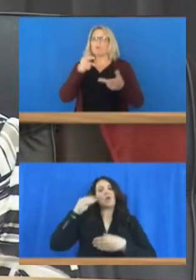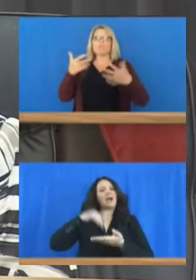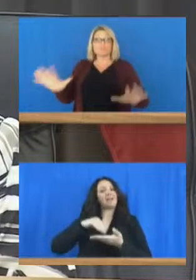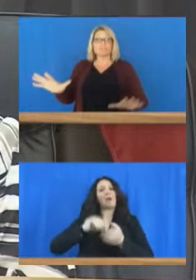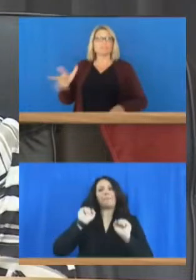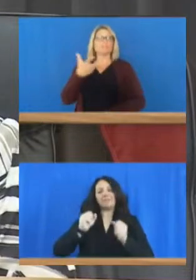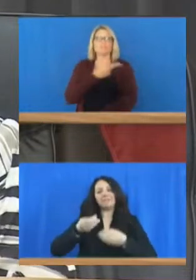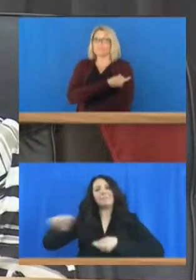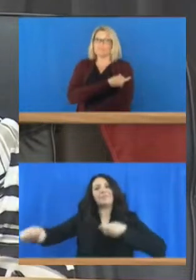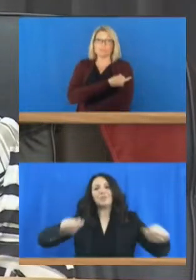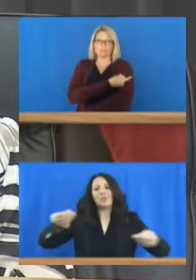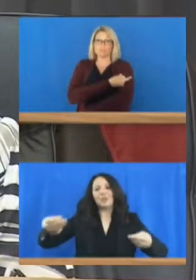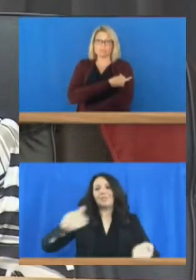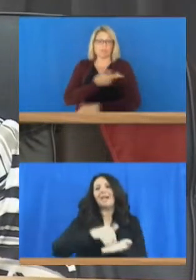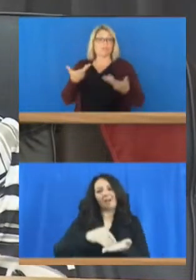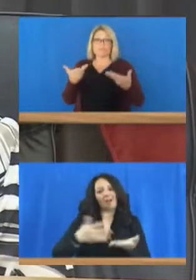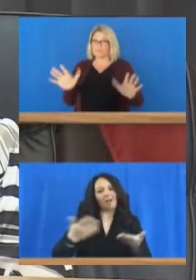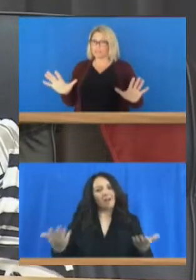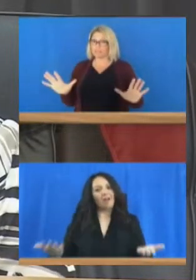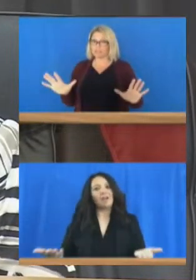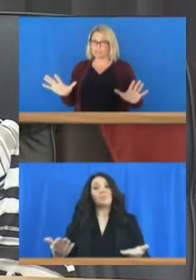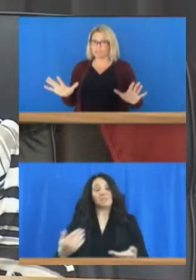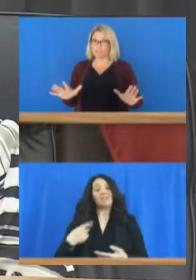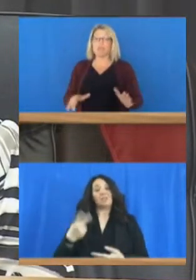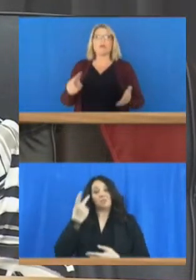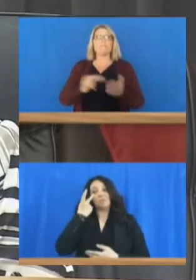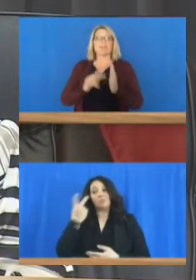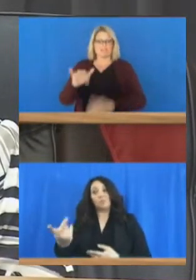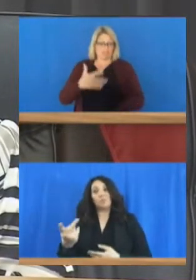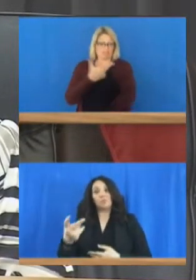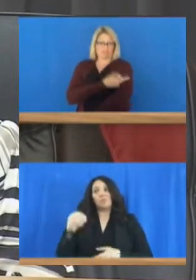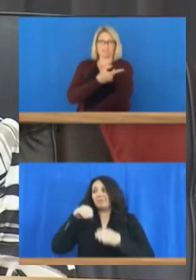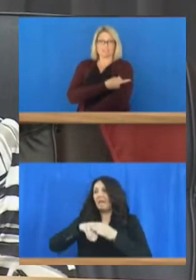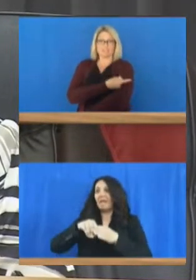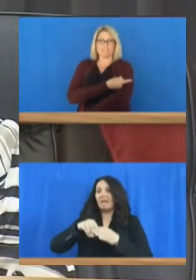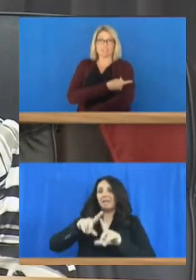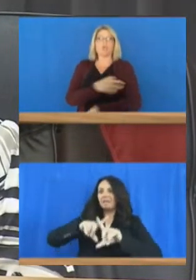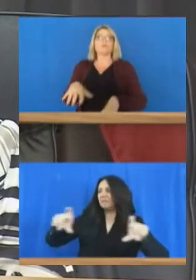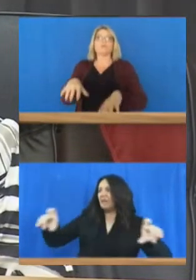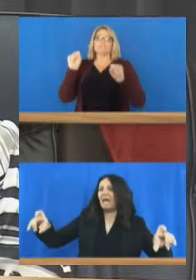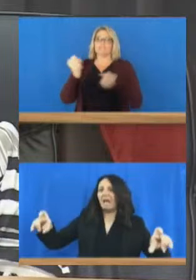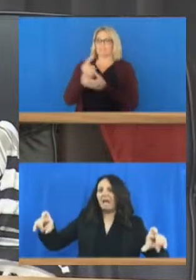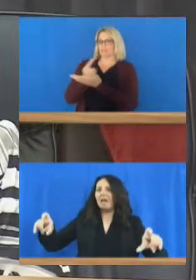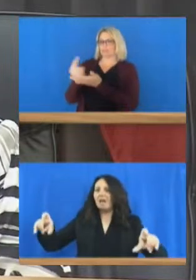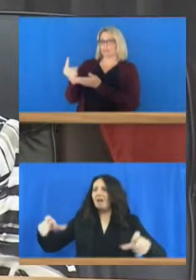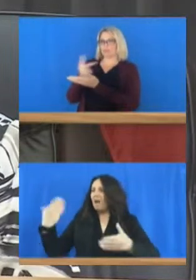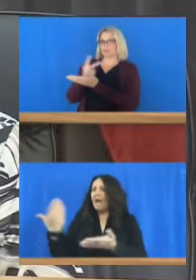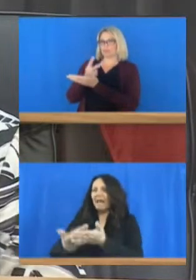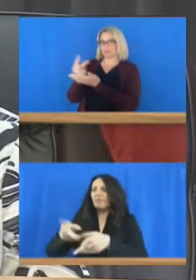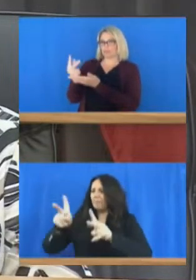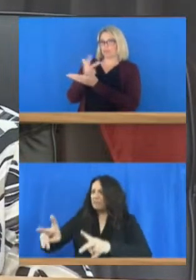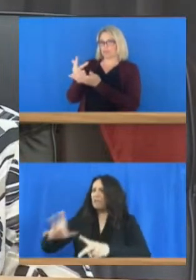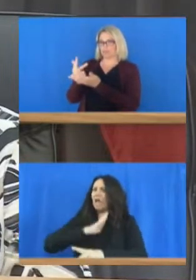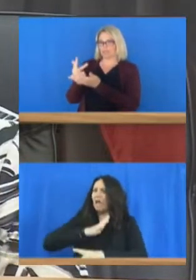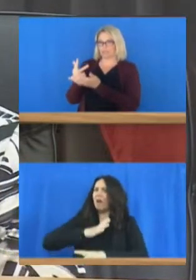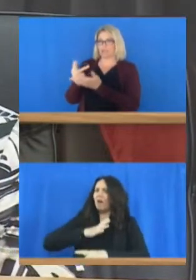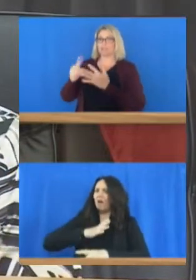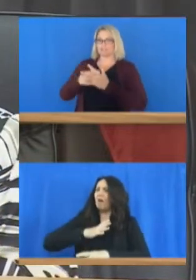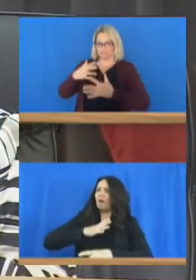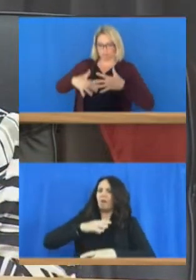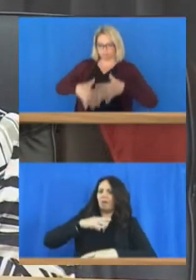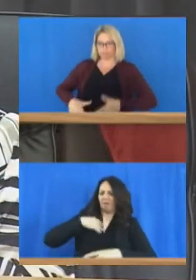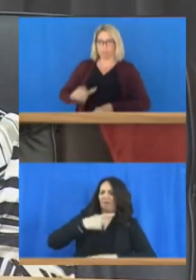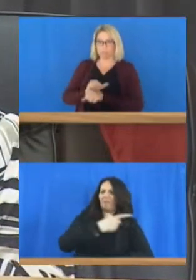and the maximum benefit will only come 2 to 3 weeks after receiving your second dose. And in the meantime, again, we have to manage those risks of